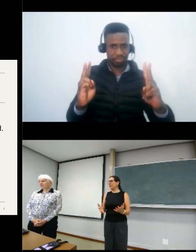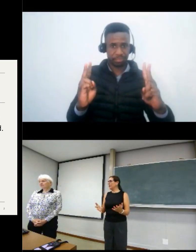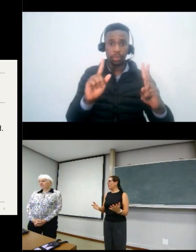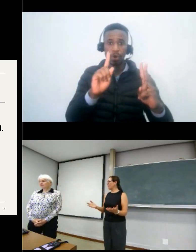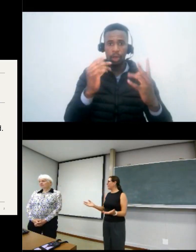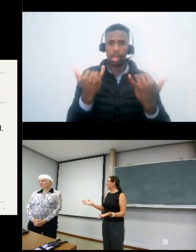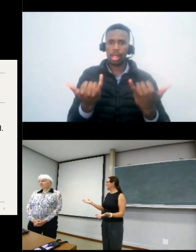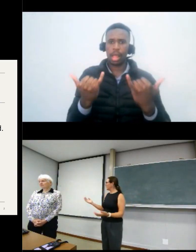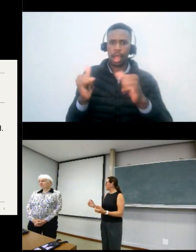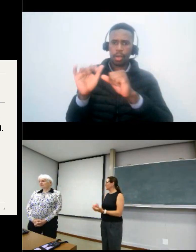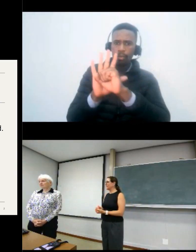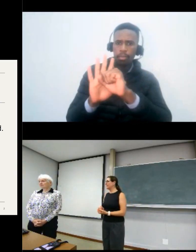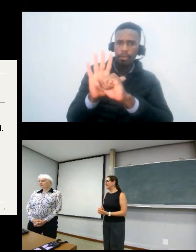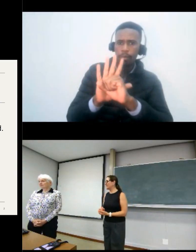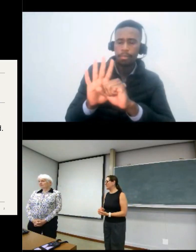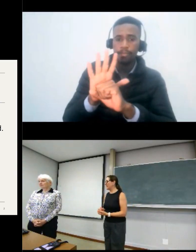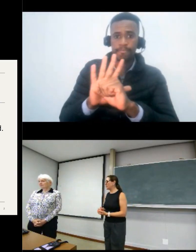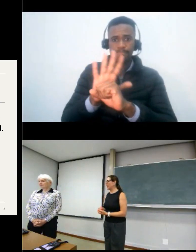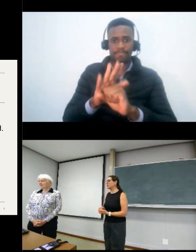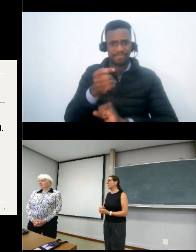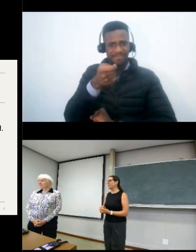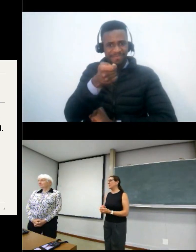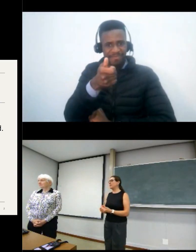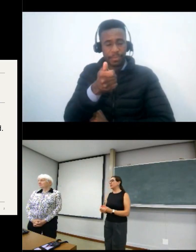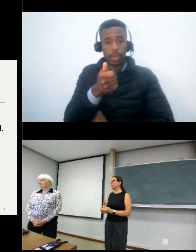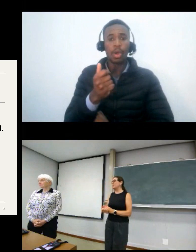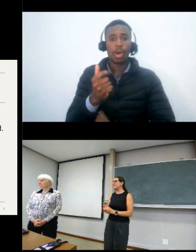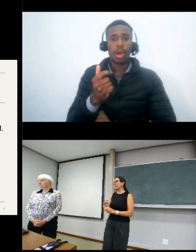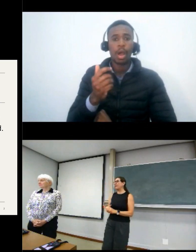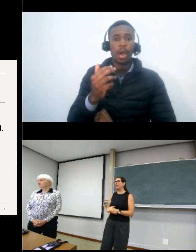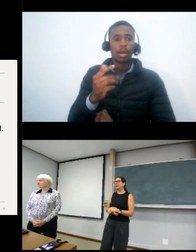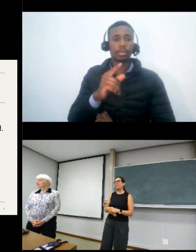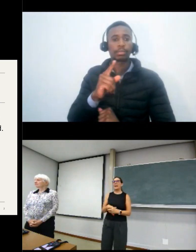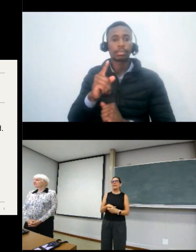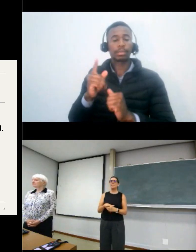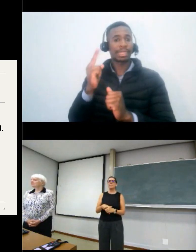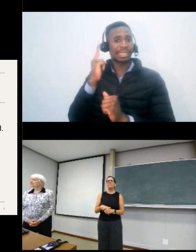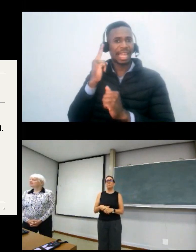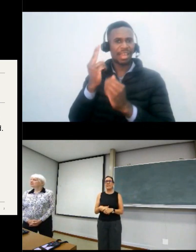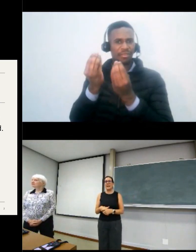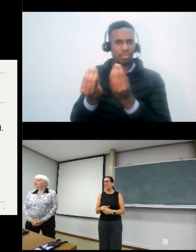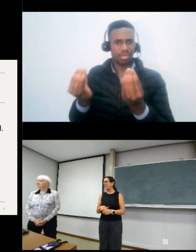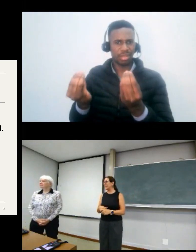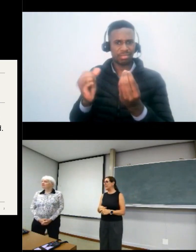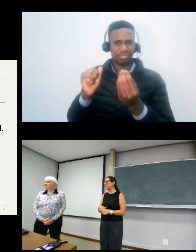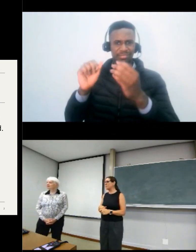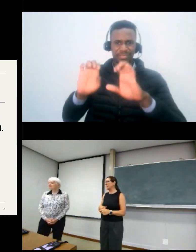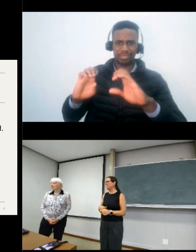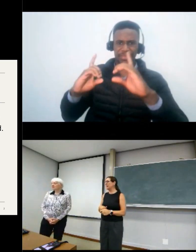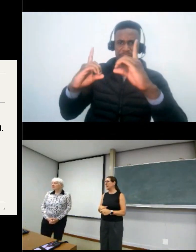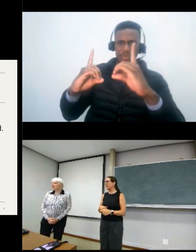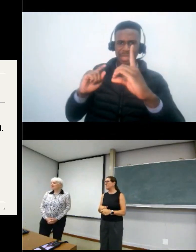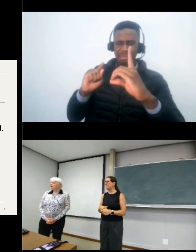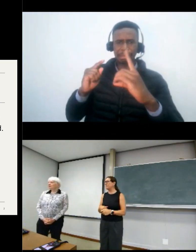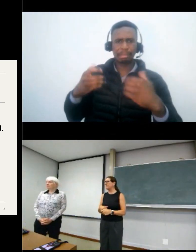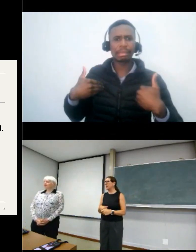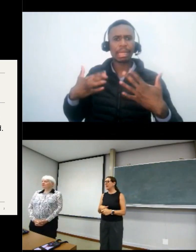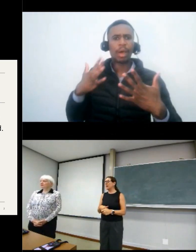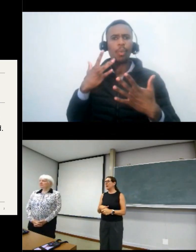the beginning of education for deaf children in South Africa began in the mid-19th century.